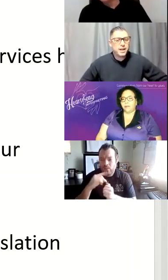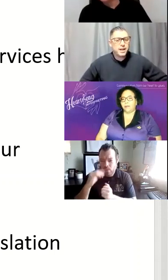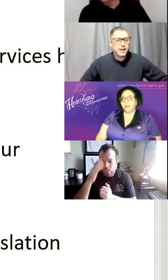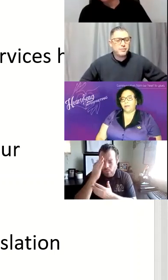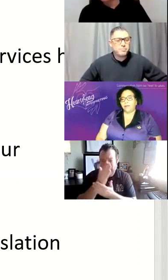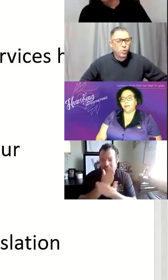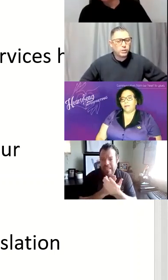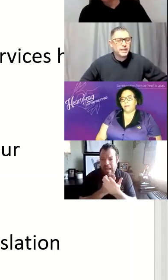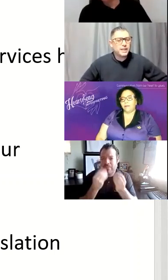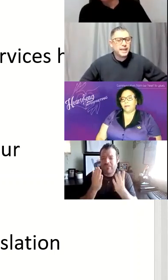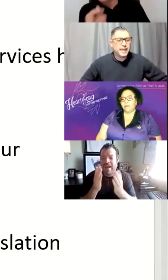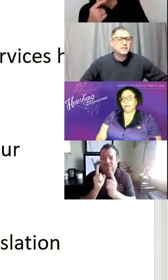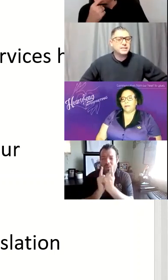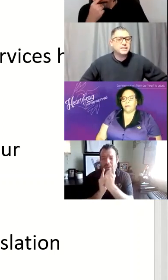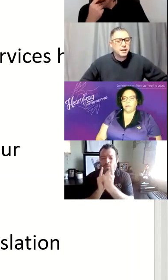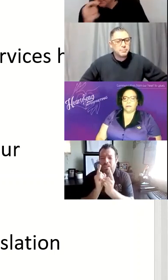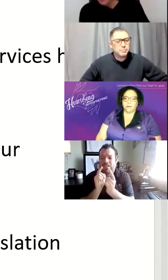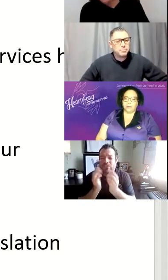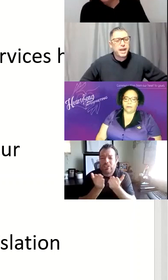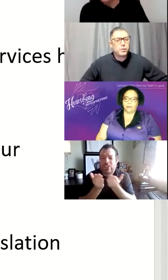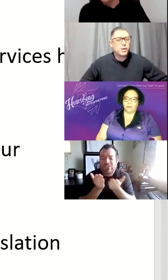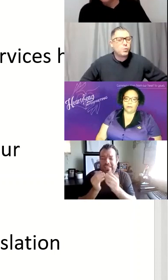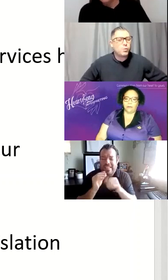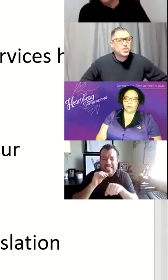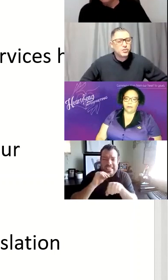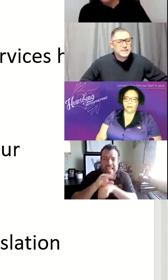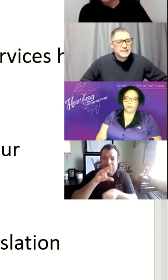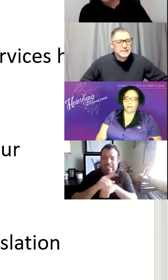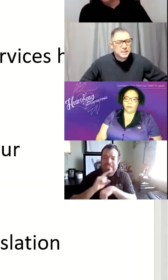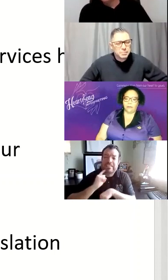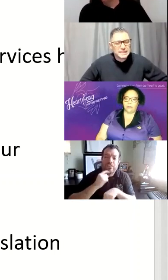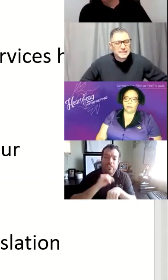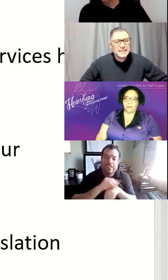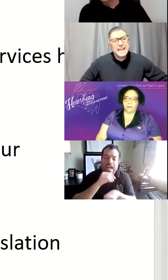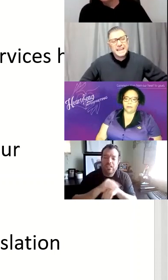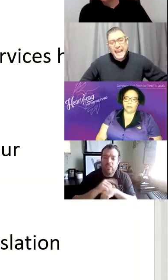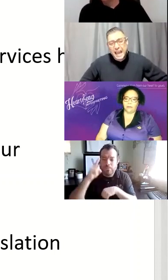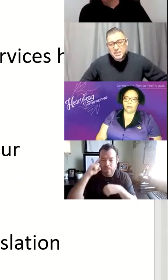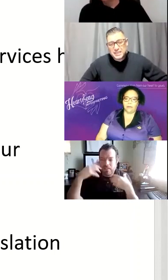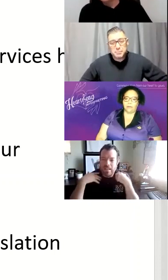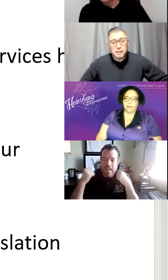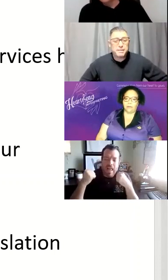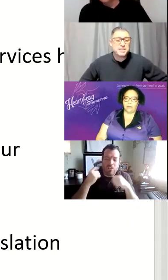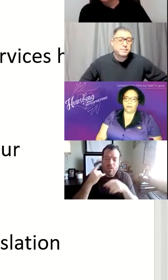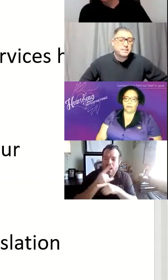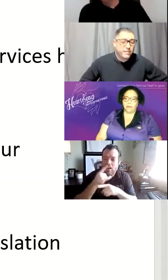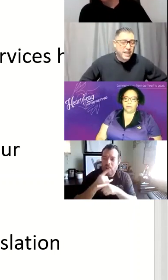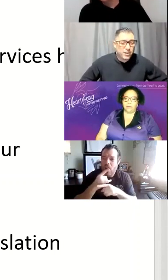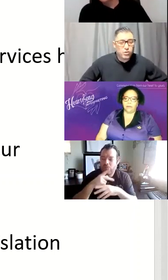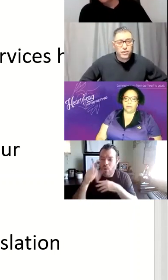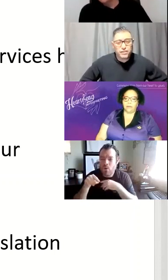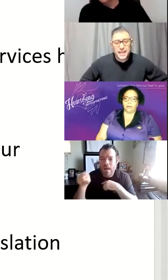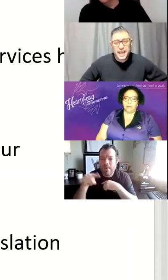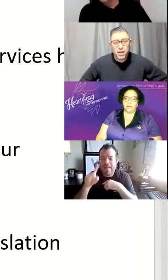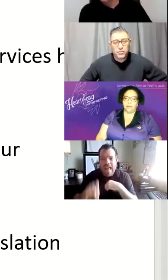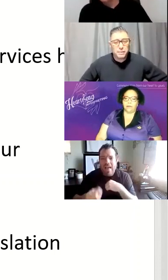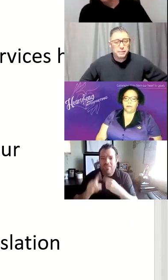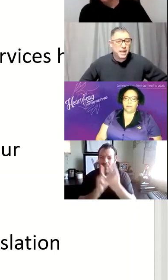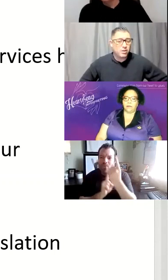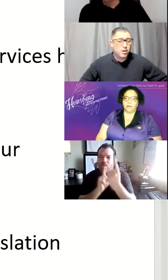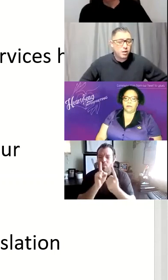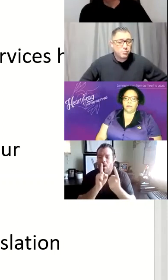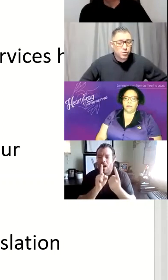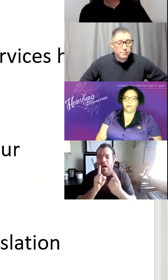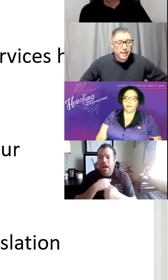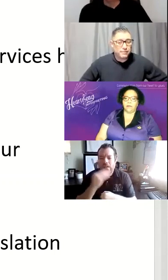Mostly remotely. Again, some provide one-on-one services, some places counseling, maybe if it's something severe, or if it's a health, maybe